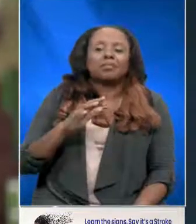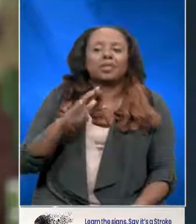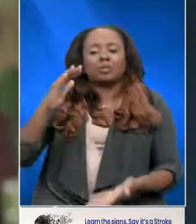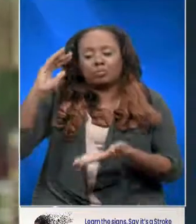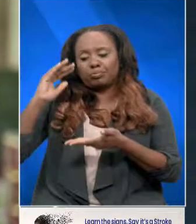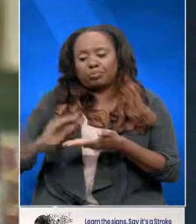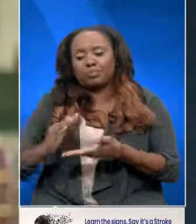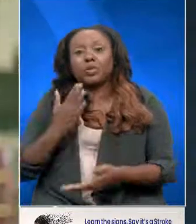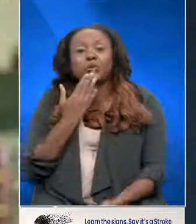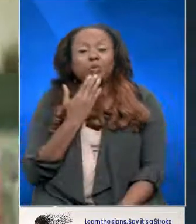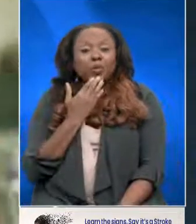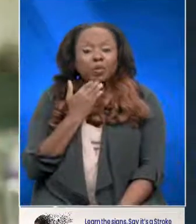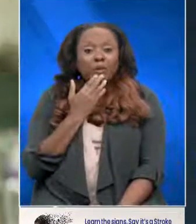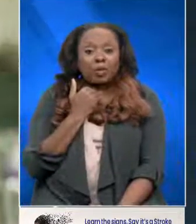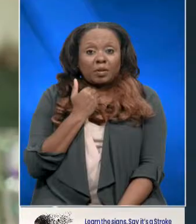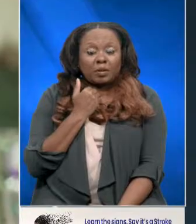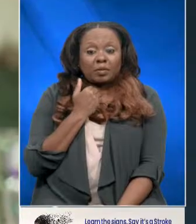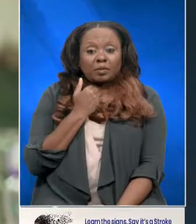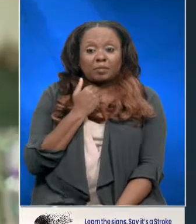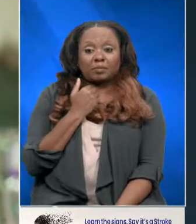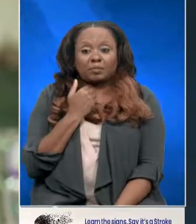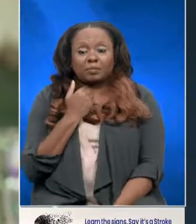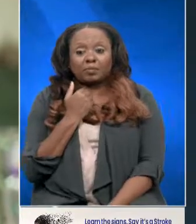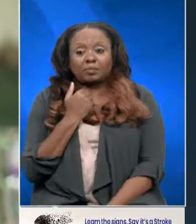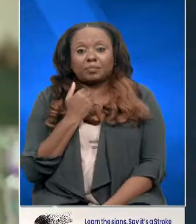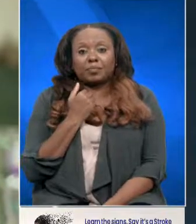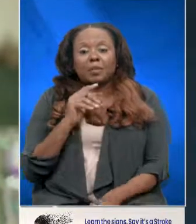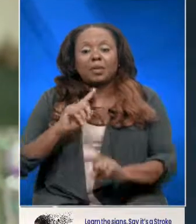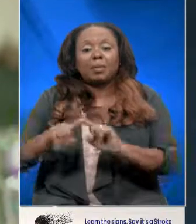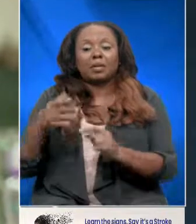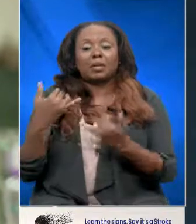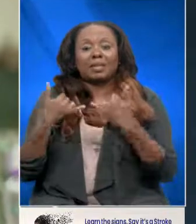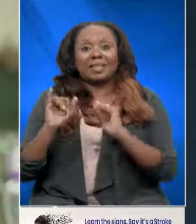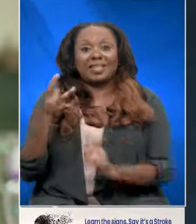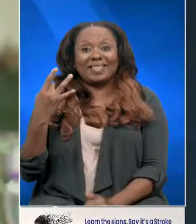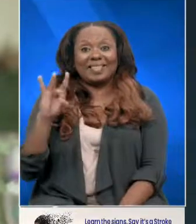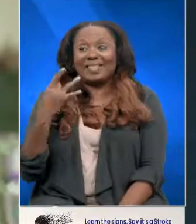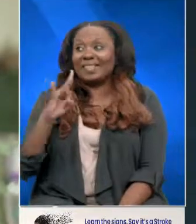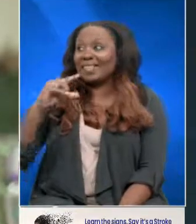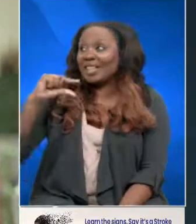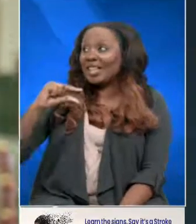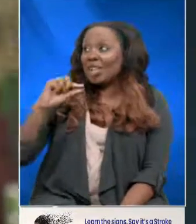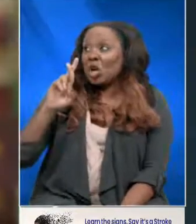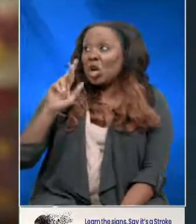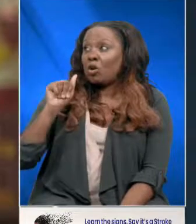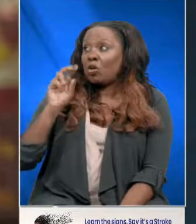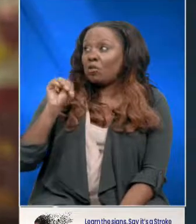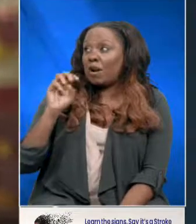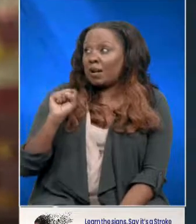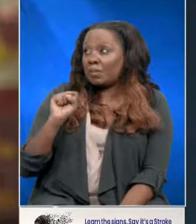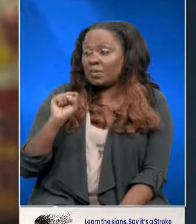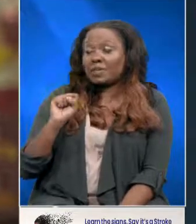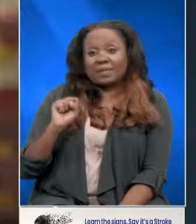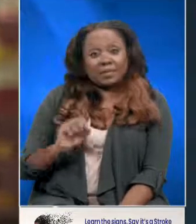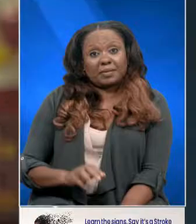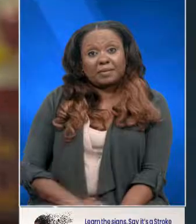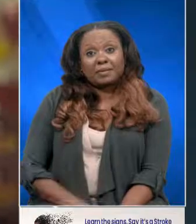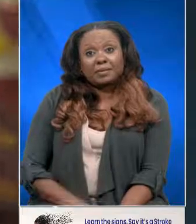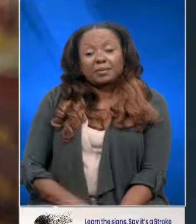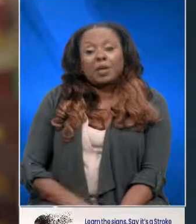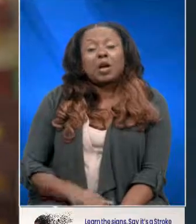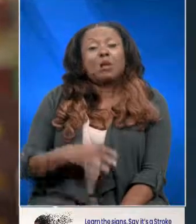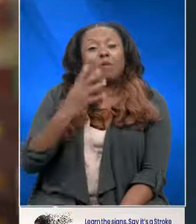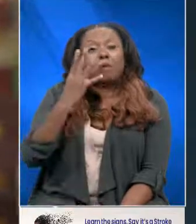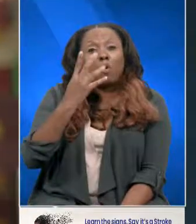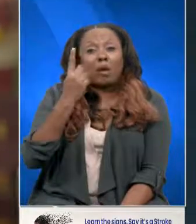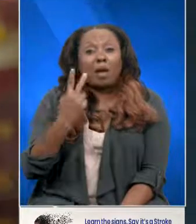of sugar, but the total sugar in it is still 18 grams per cup, so it's still 4.5 teaspoons of